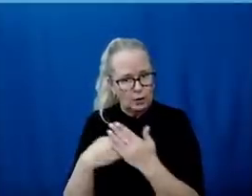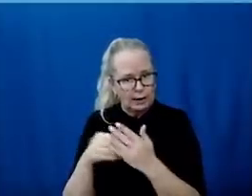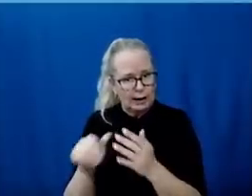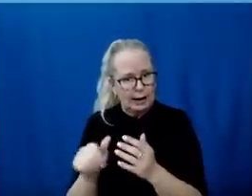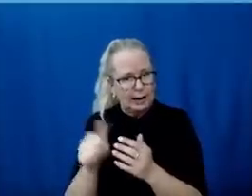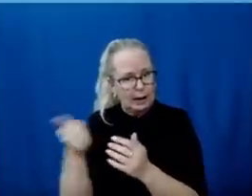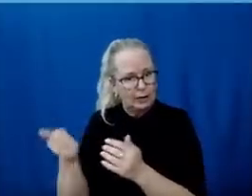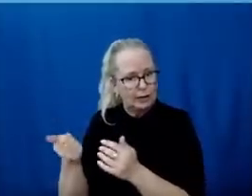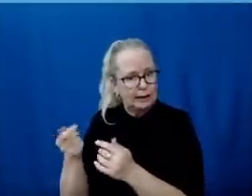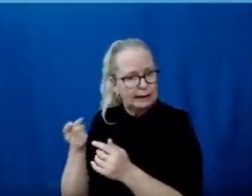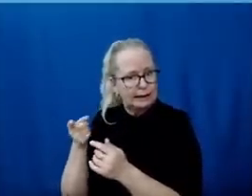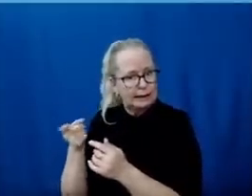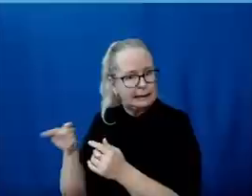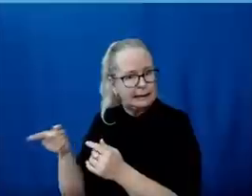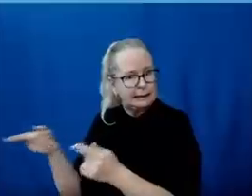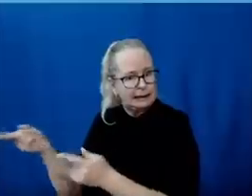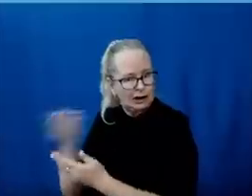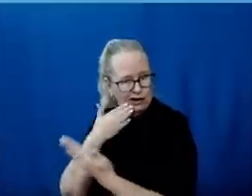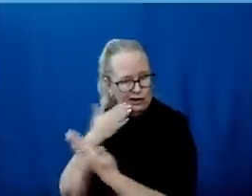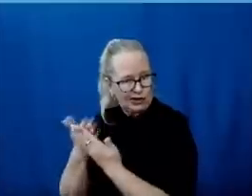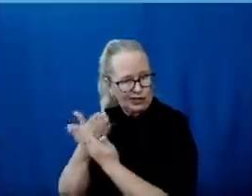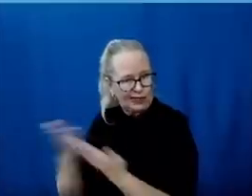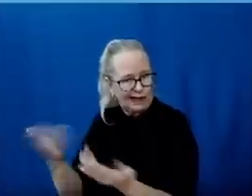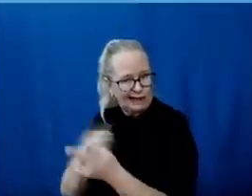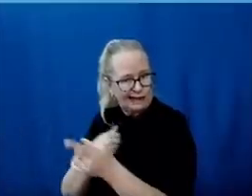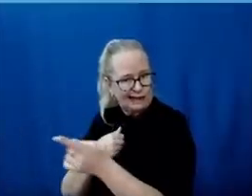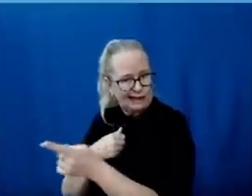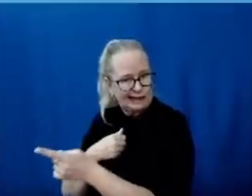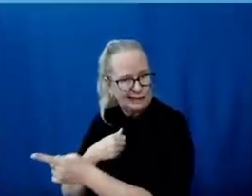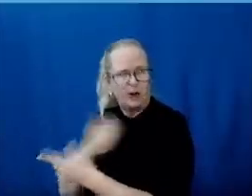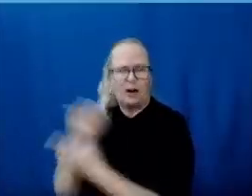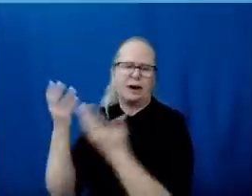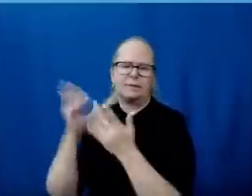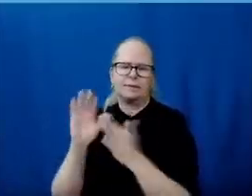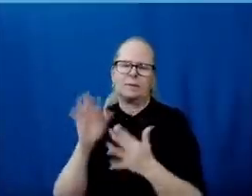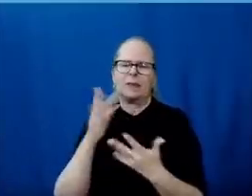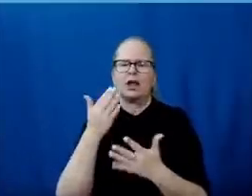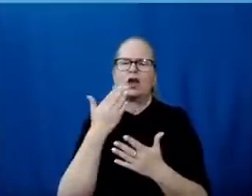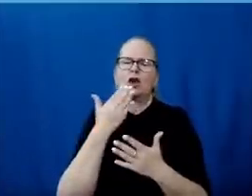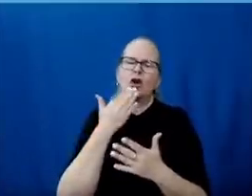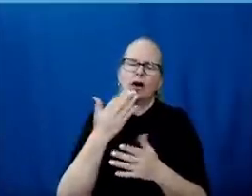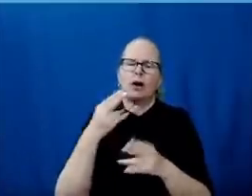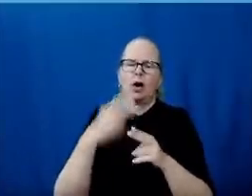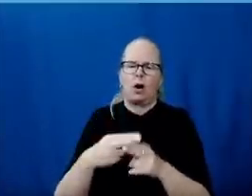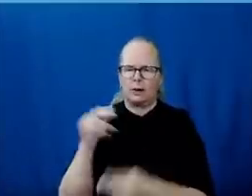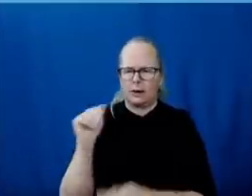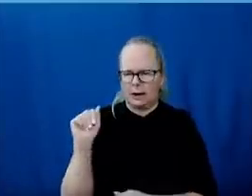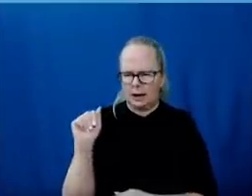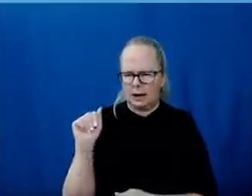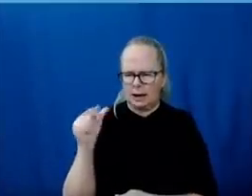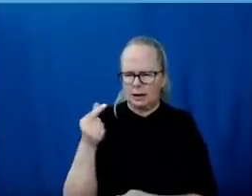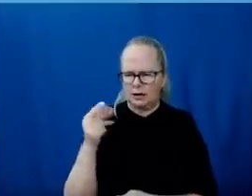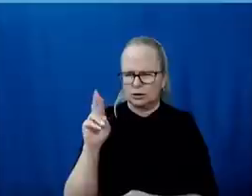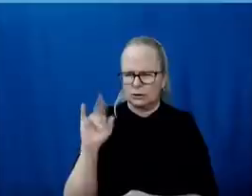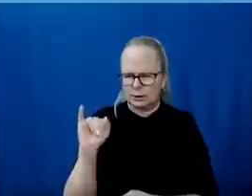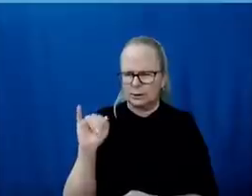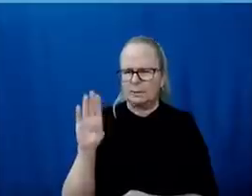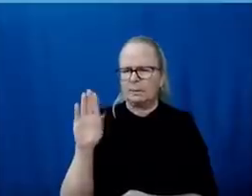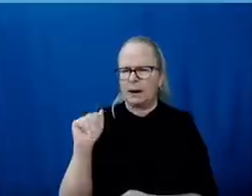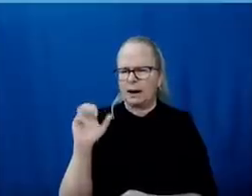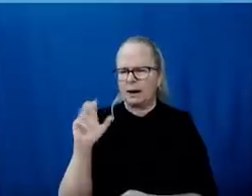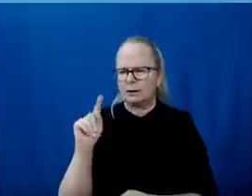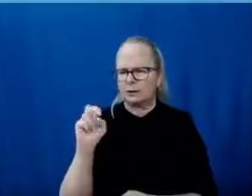them good things. They're good things in the sense that we use this thing called